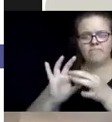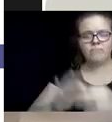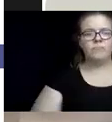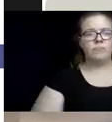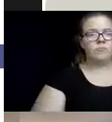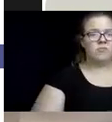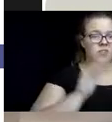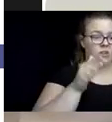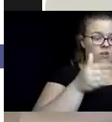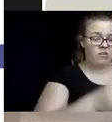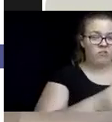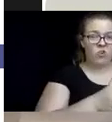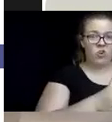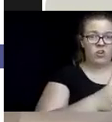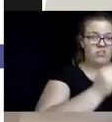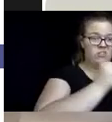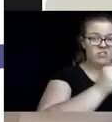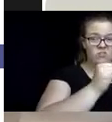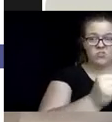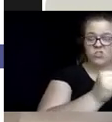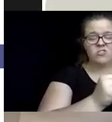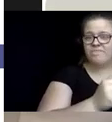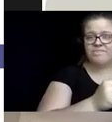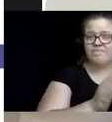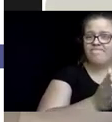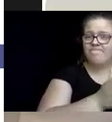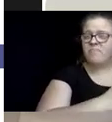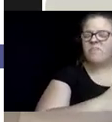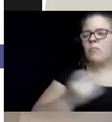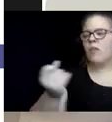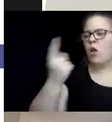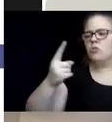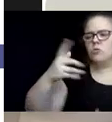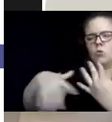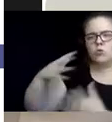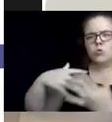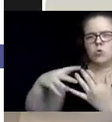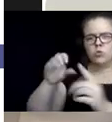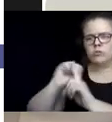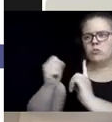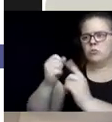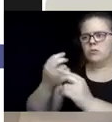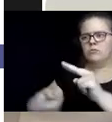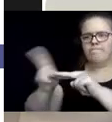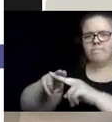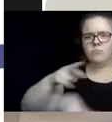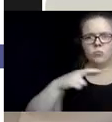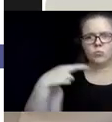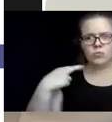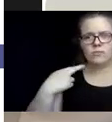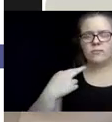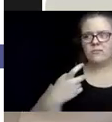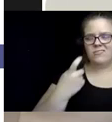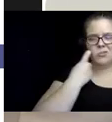on individual perpetrators and victims, understand that there are social conditions that increase these risk factors, just as we were speaking